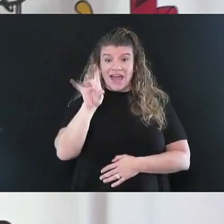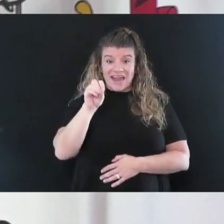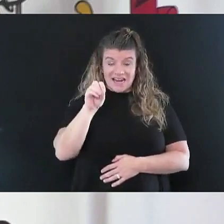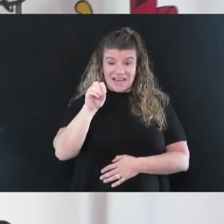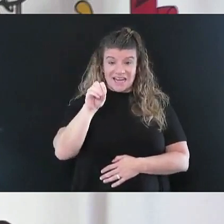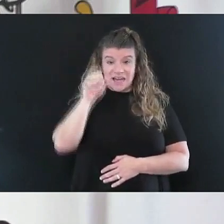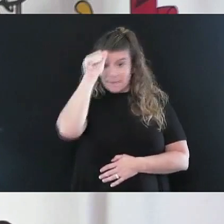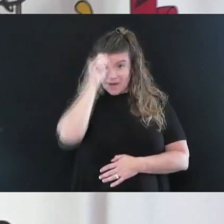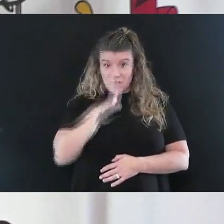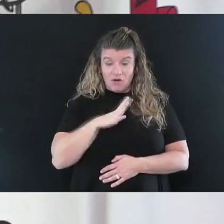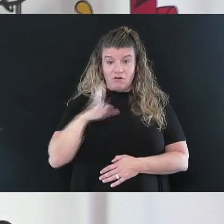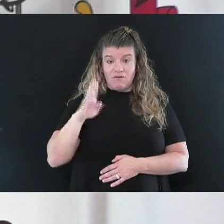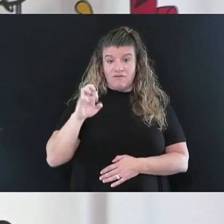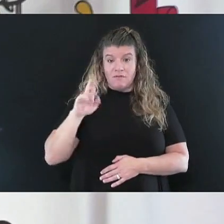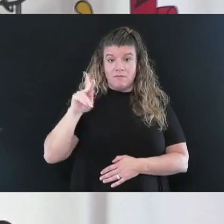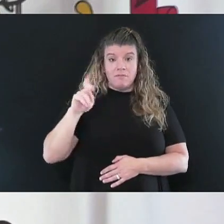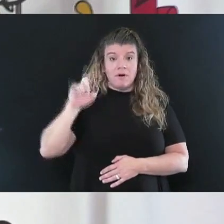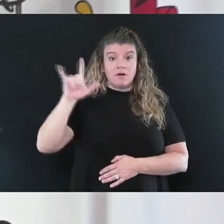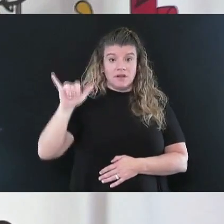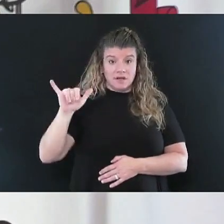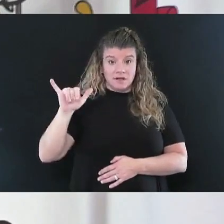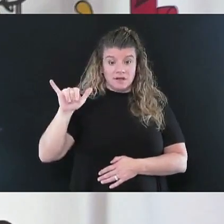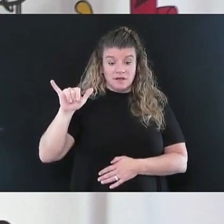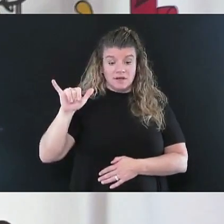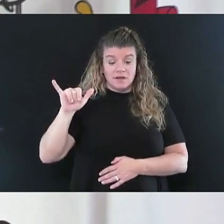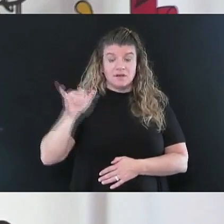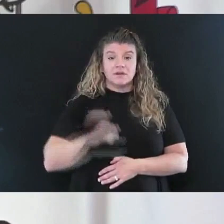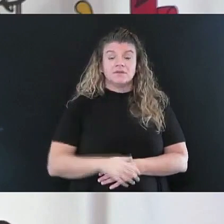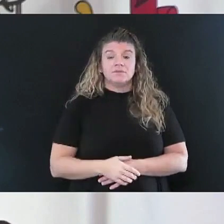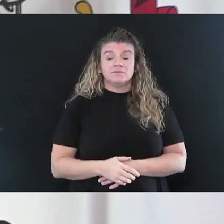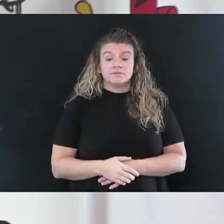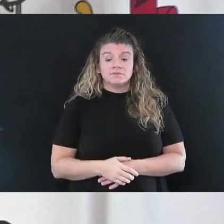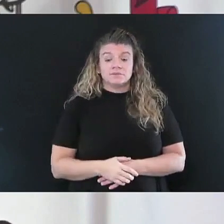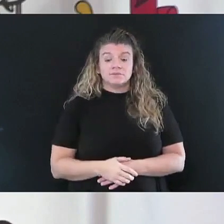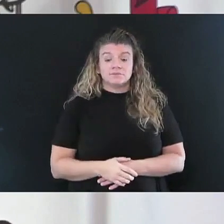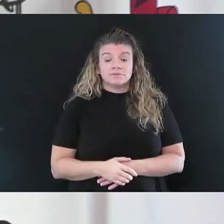80-year-old male from Berkeley County. Now,